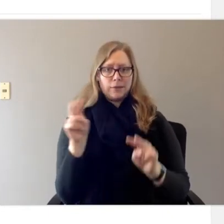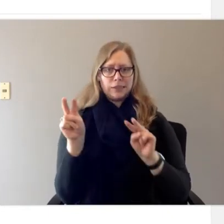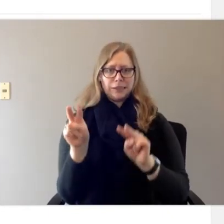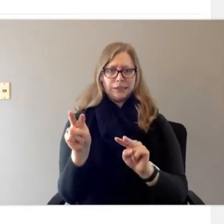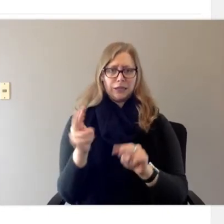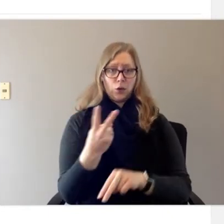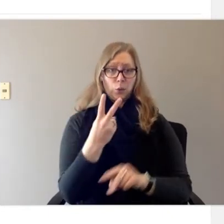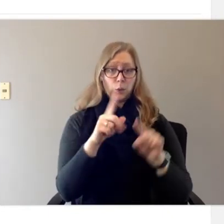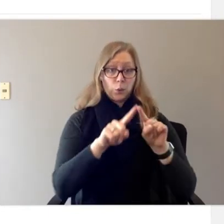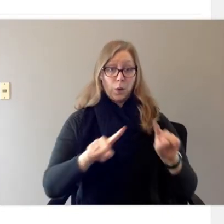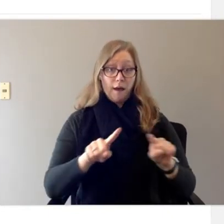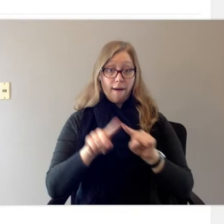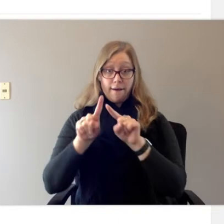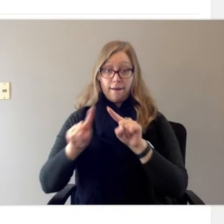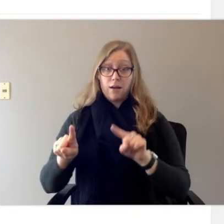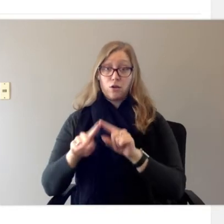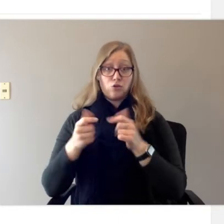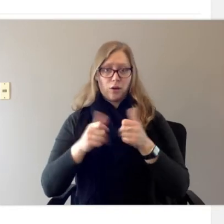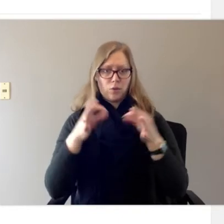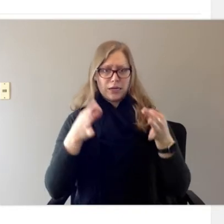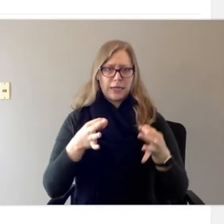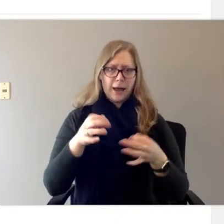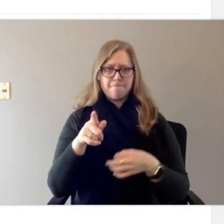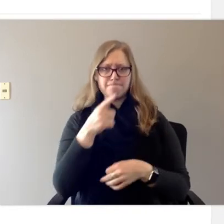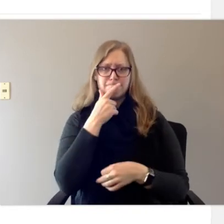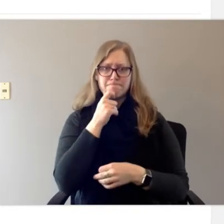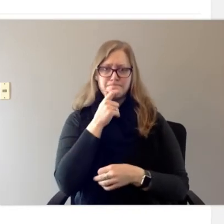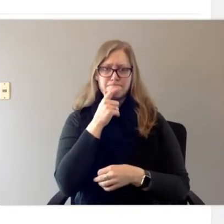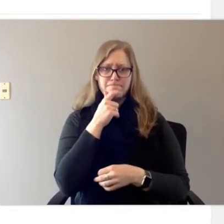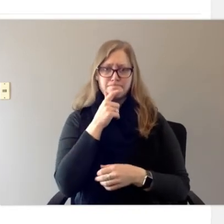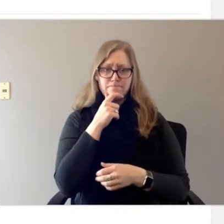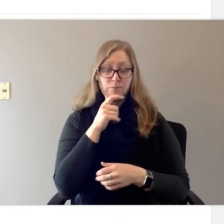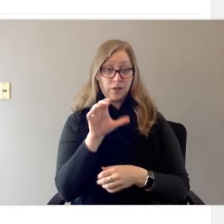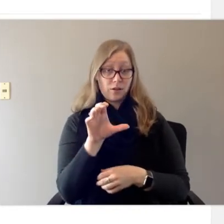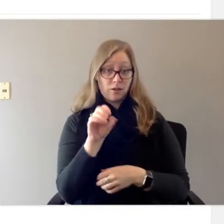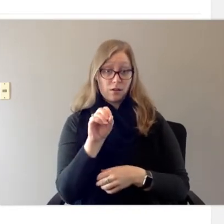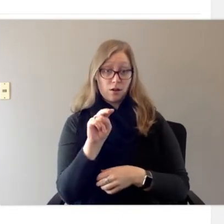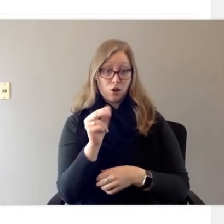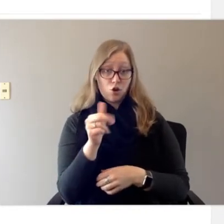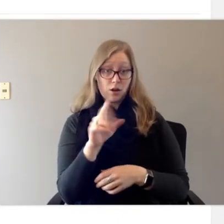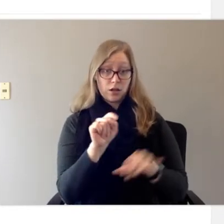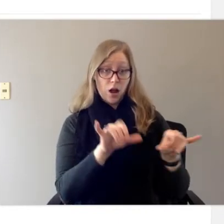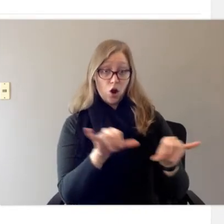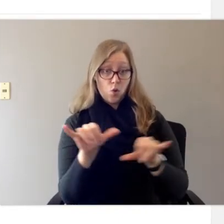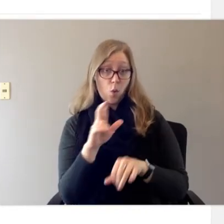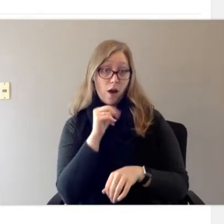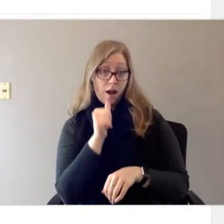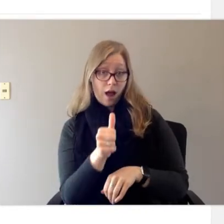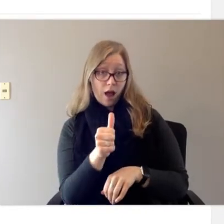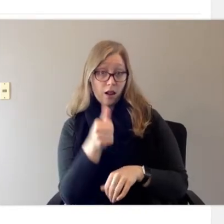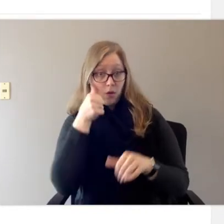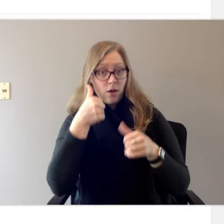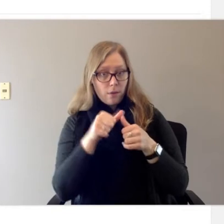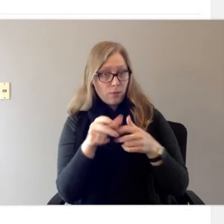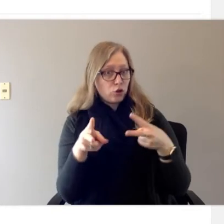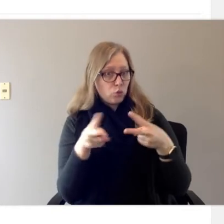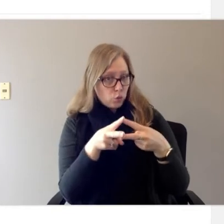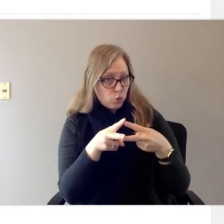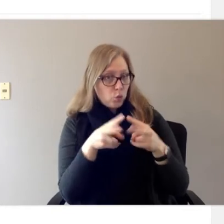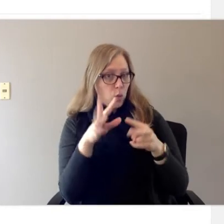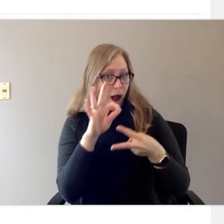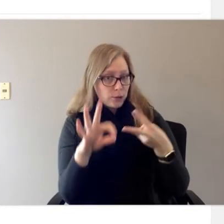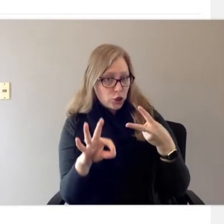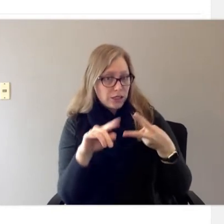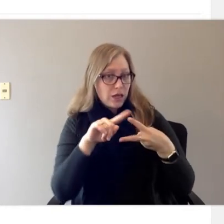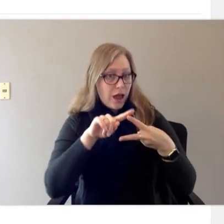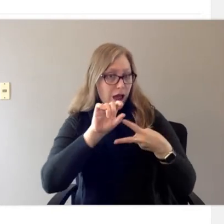decide are they congruent. And remember, I can use side, side, side, and side, angle,